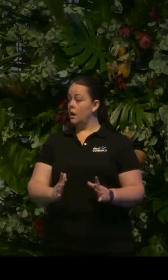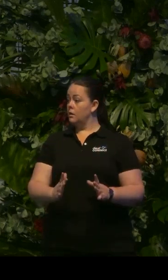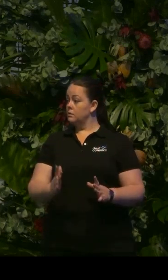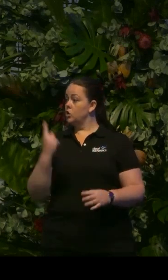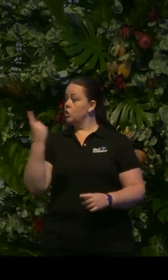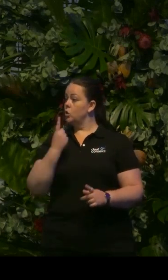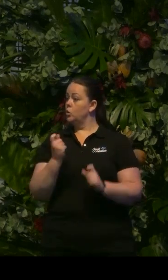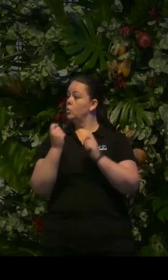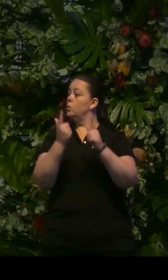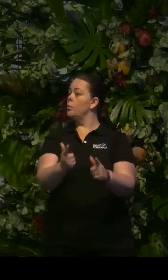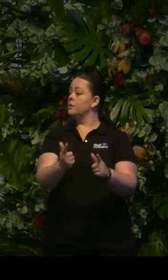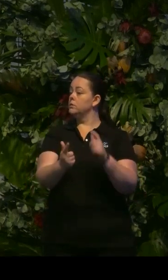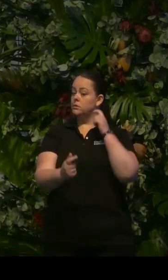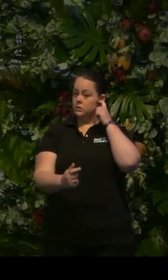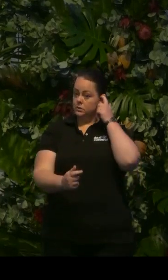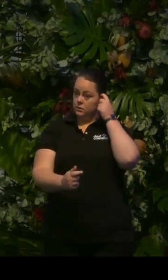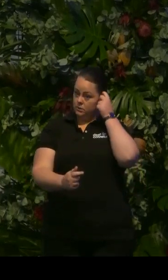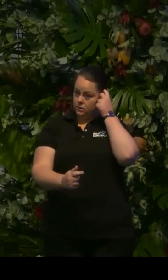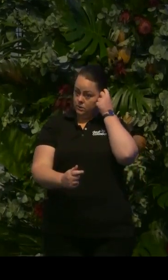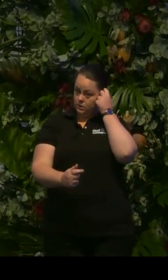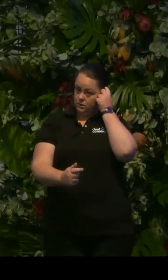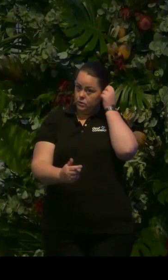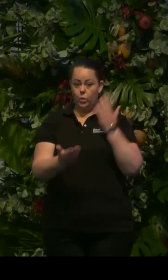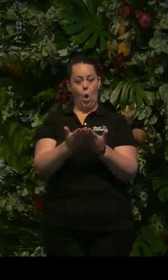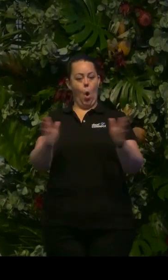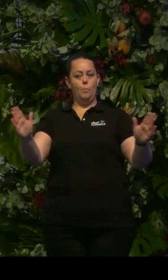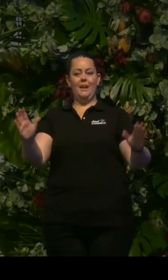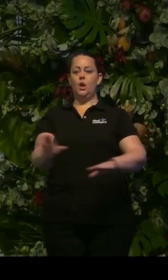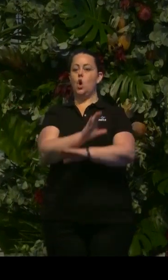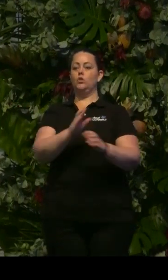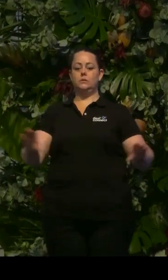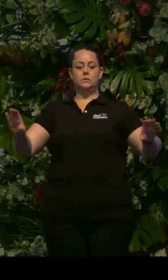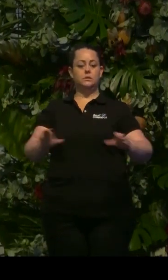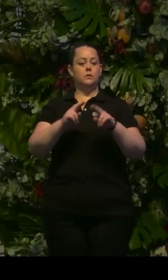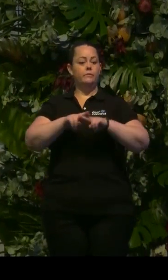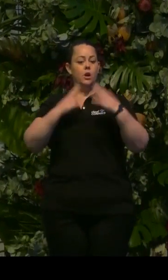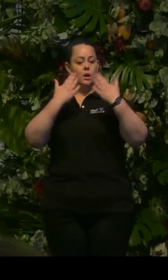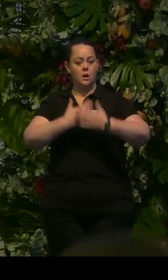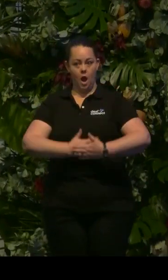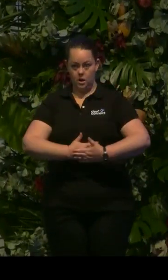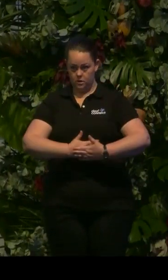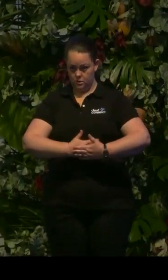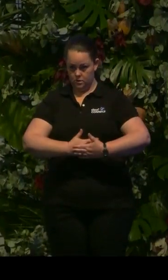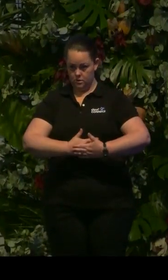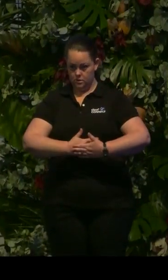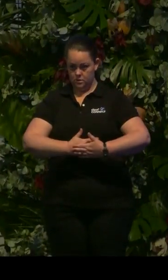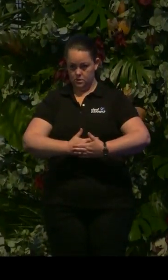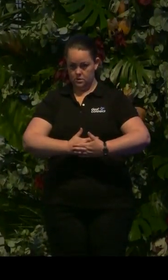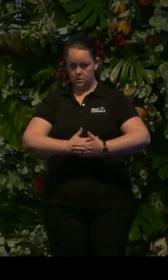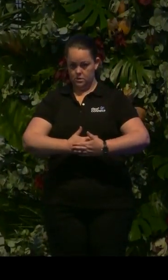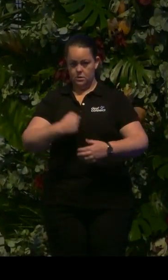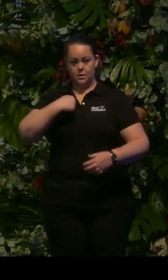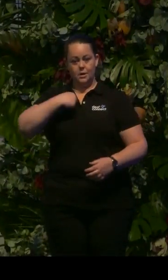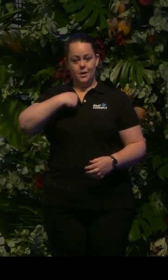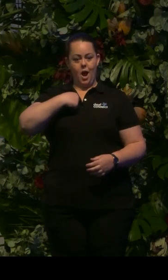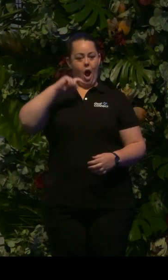concert, the opening concert on Friday night, I wanted just to bring us into the room by reading some words from